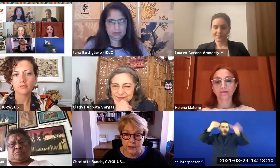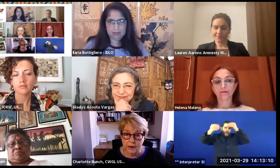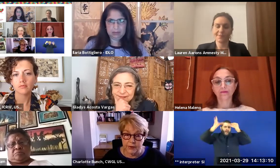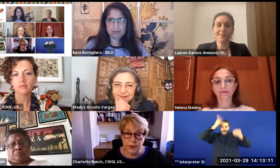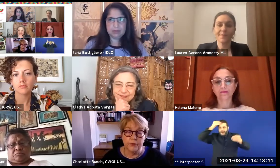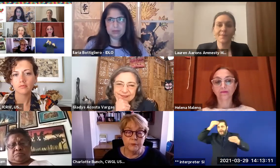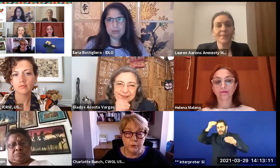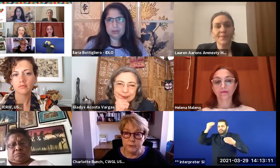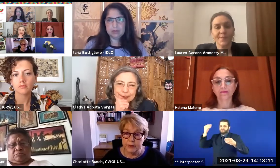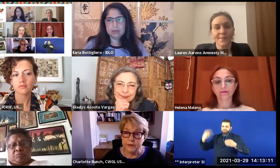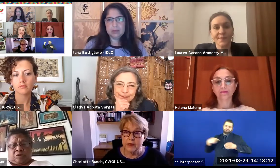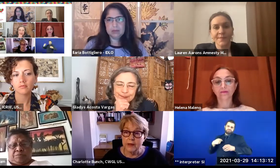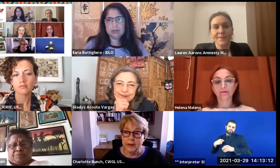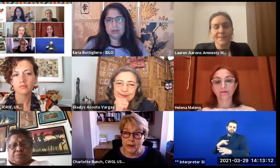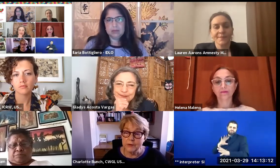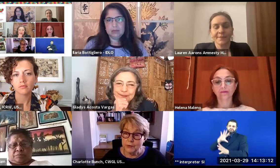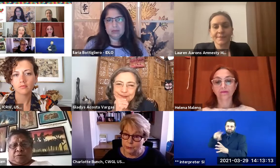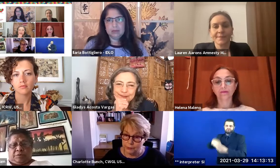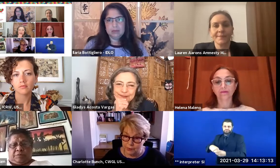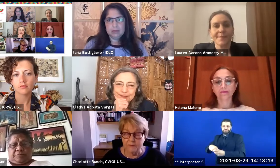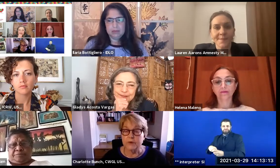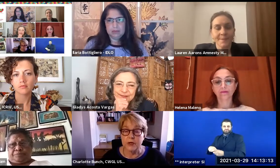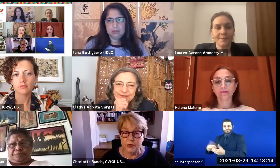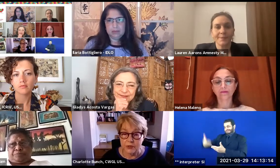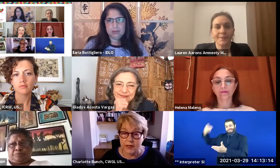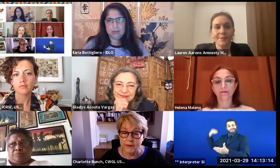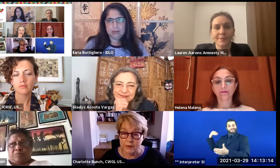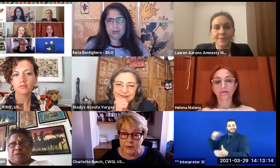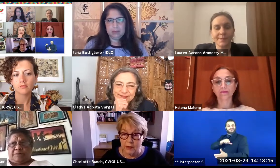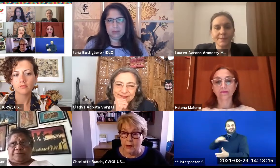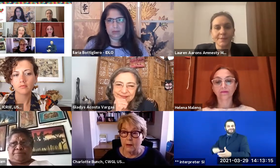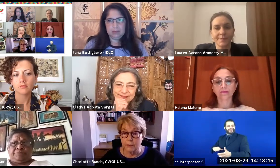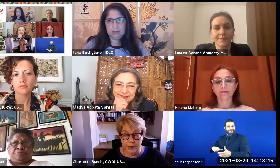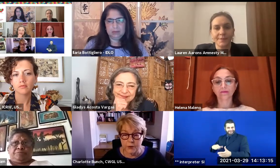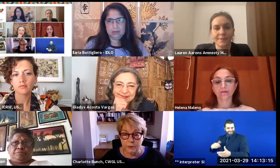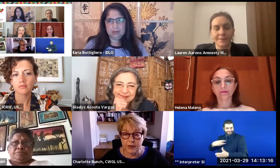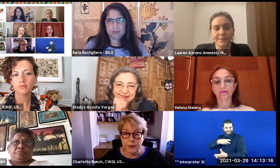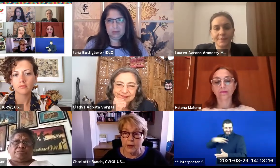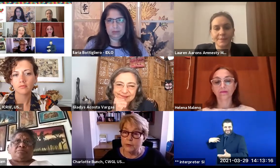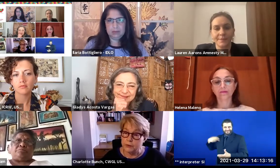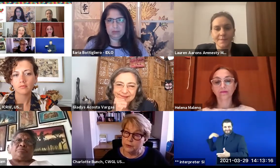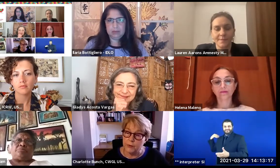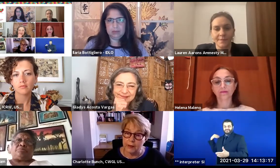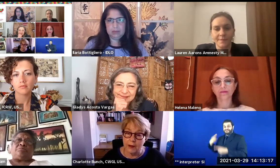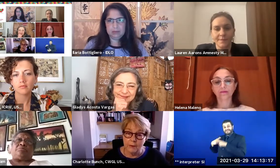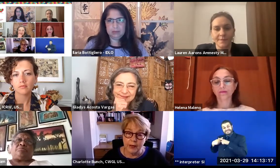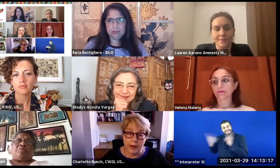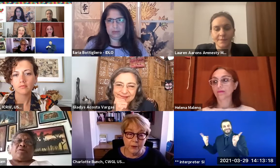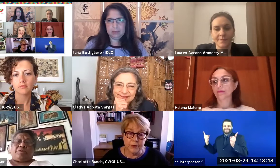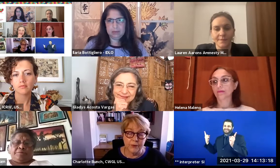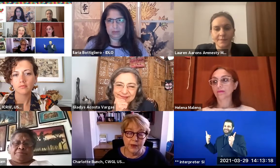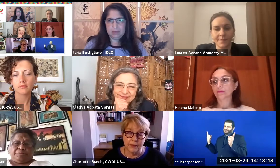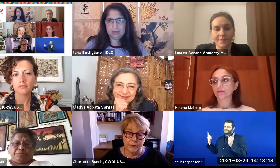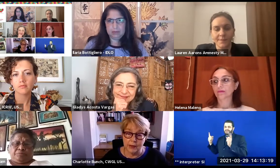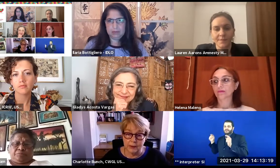energy of the youth movements into conversations like this, need to be empowered to do that. But